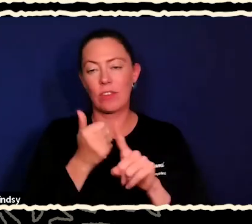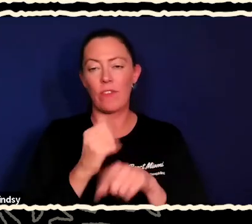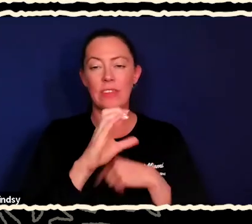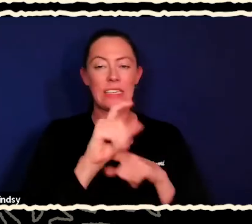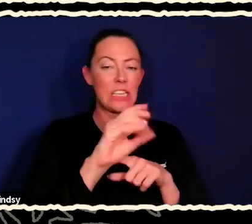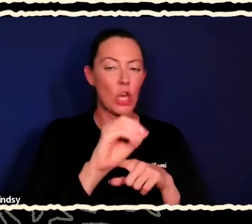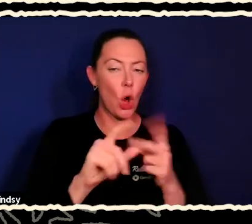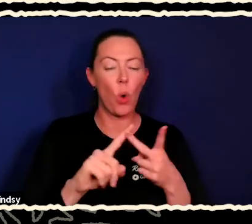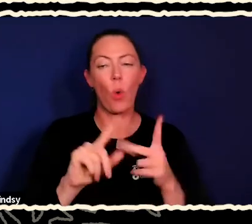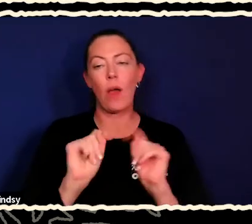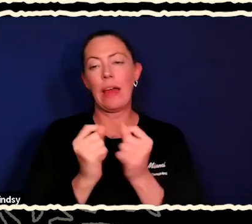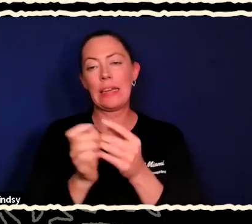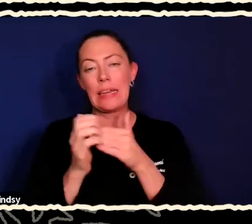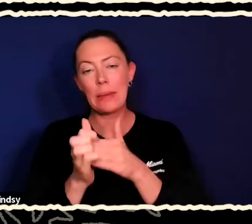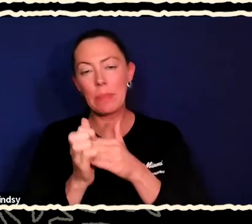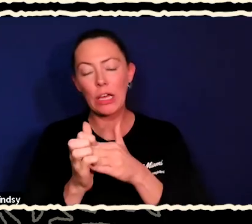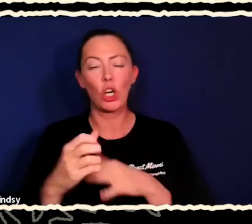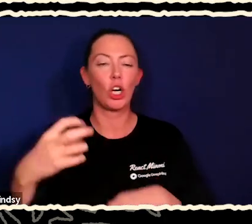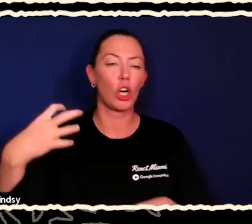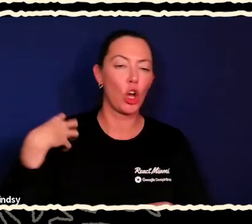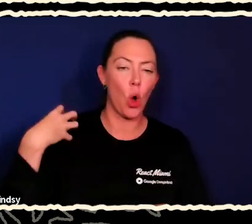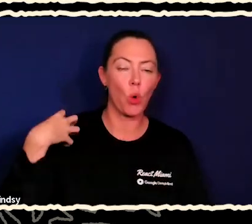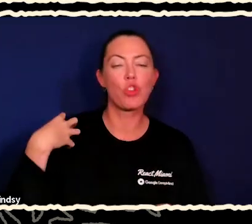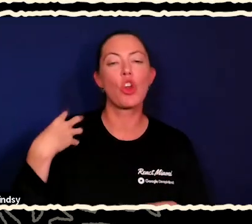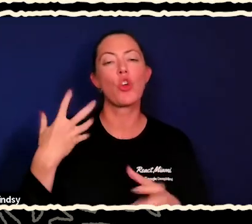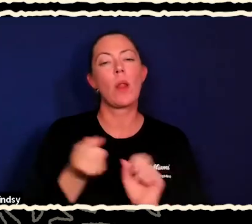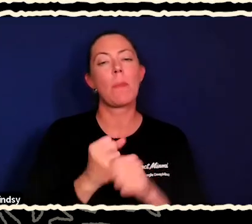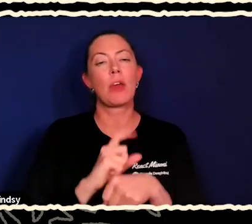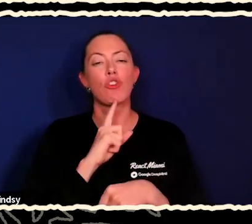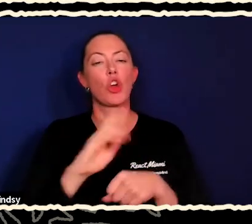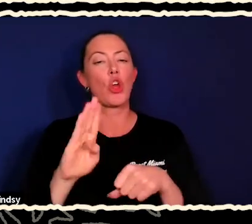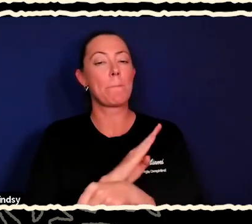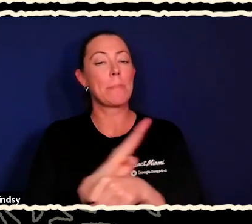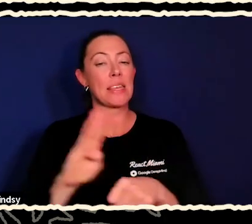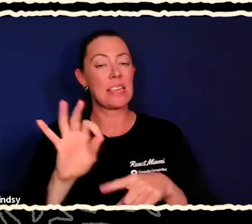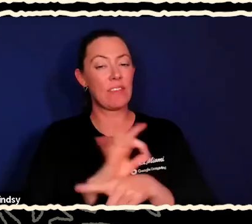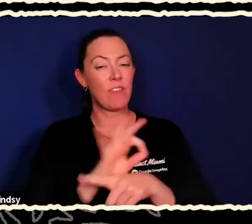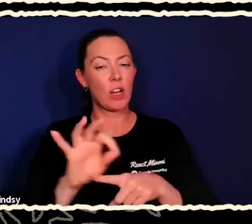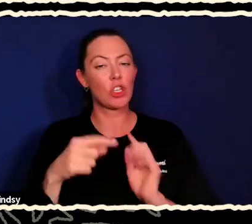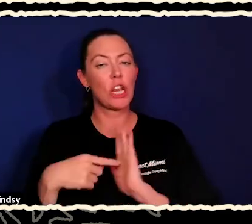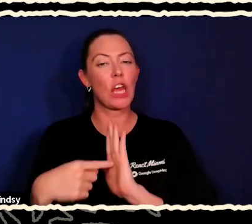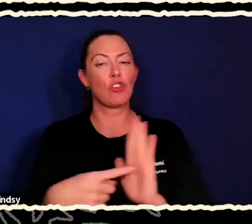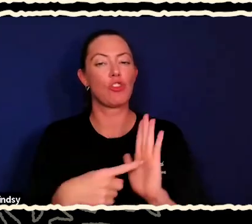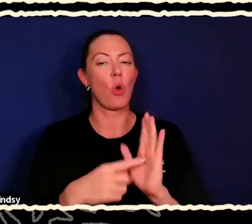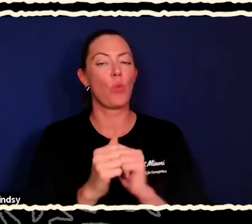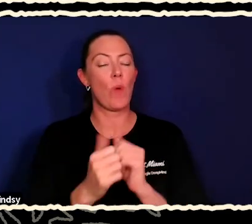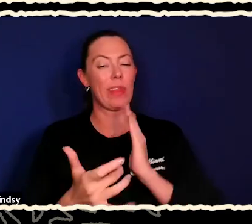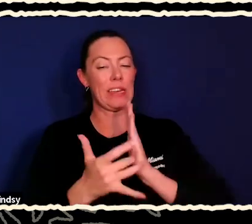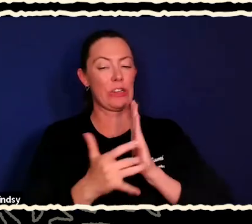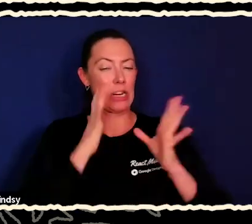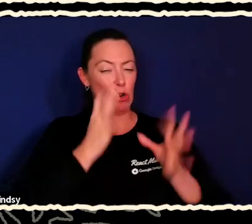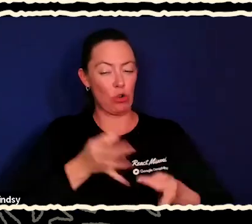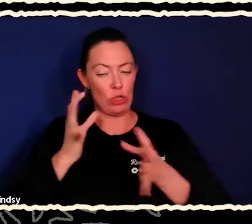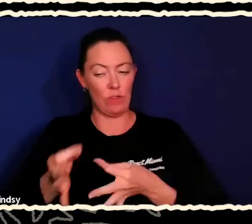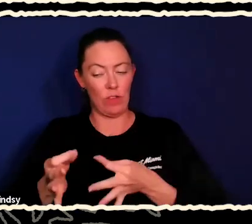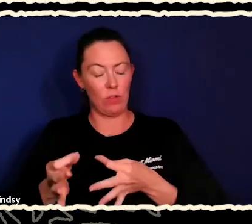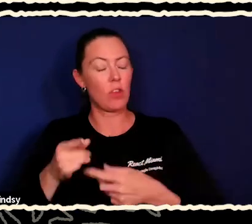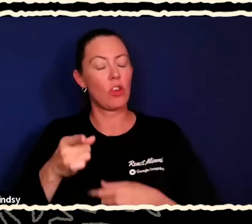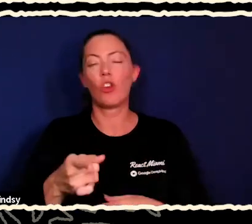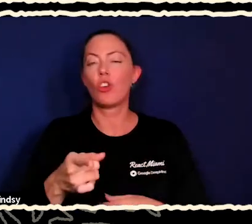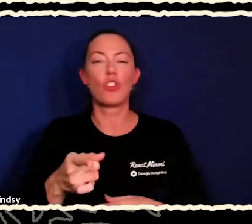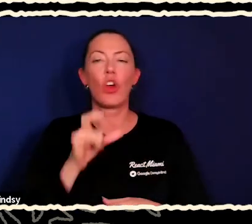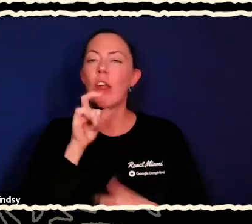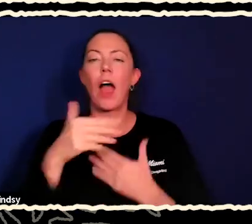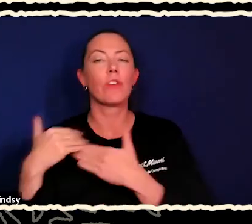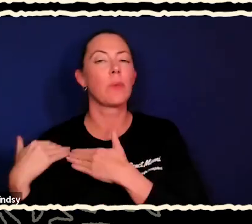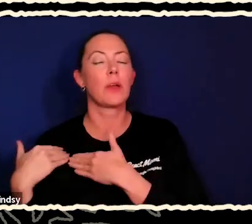coach, is a business function that gets expressed through technical decisions. Your job is not to build the most impressive